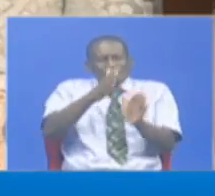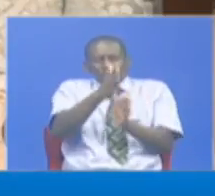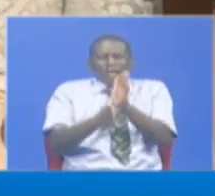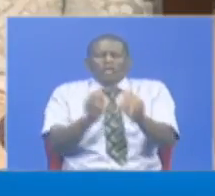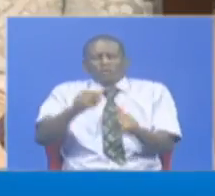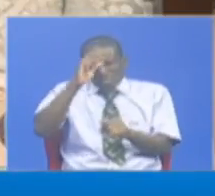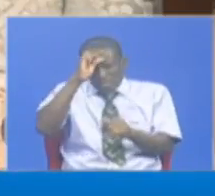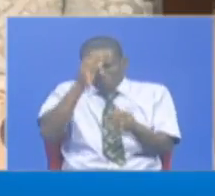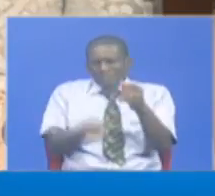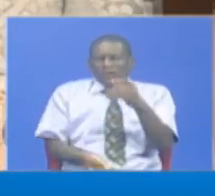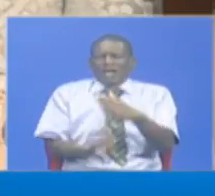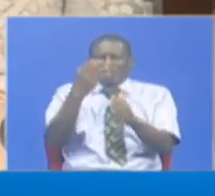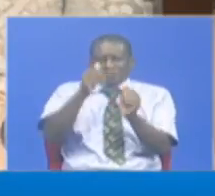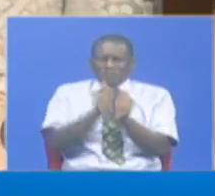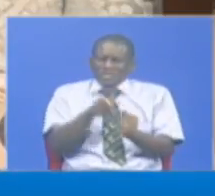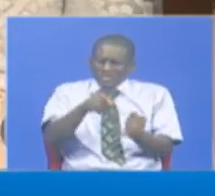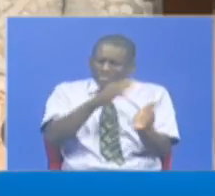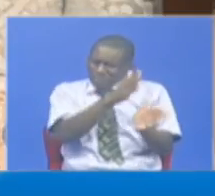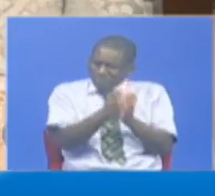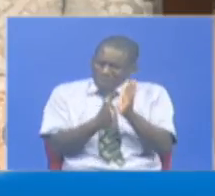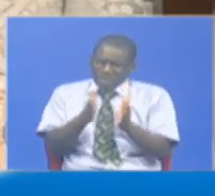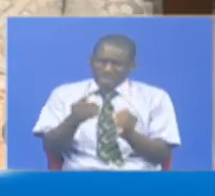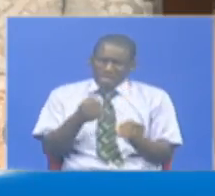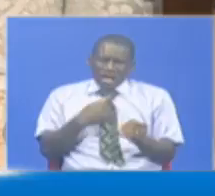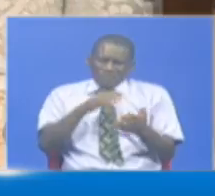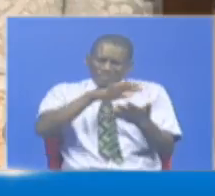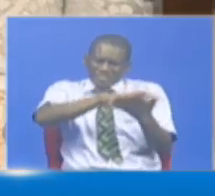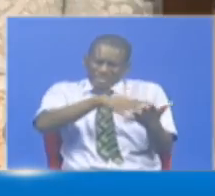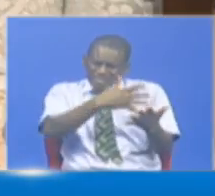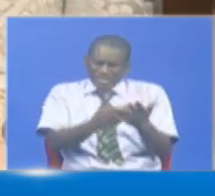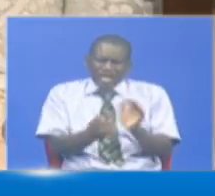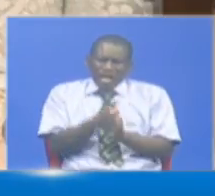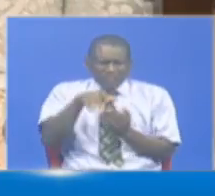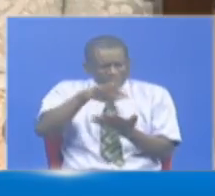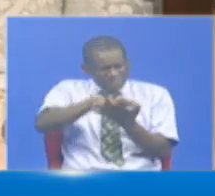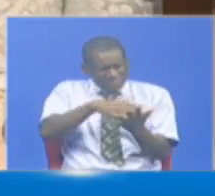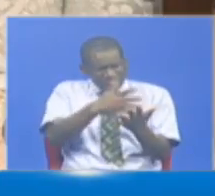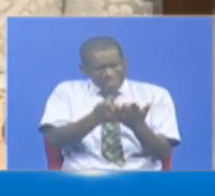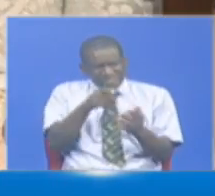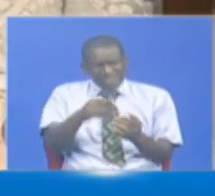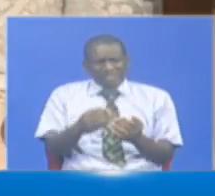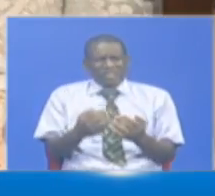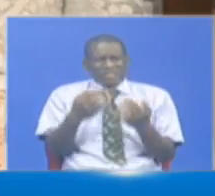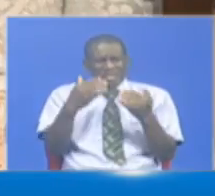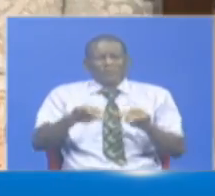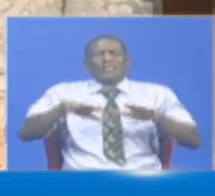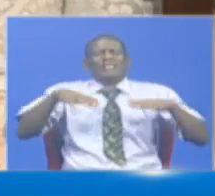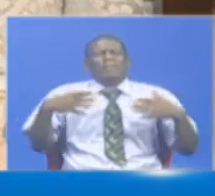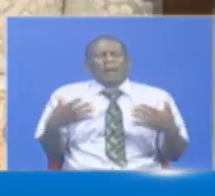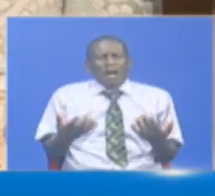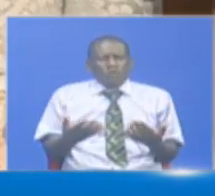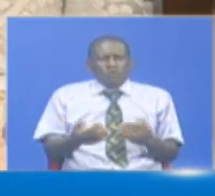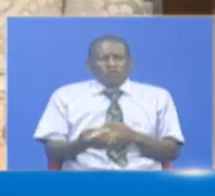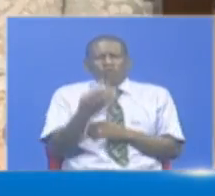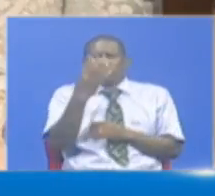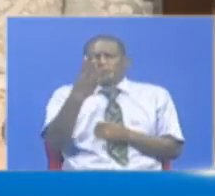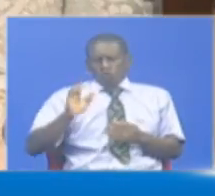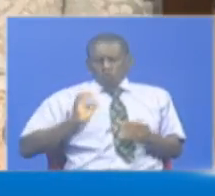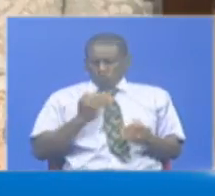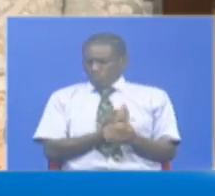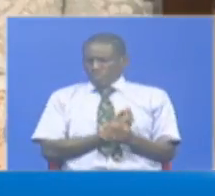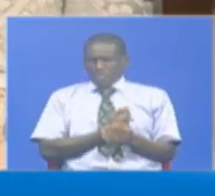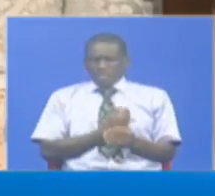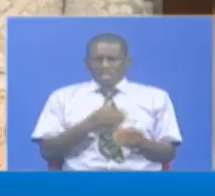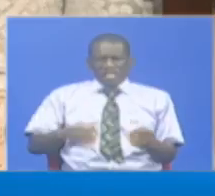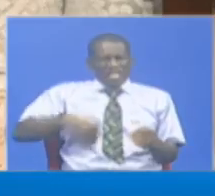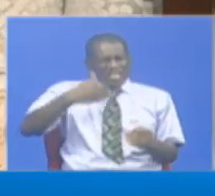put in place. Within that plan, it has a structure. And this structure is about four committees that are every